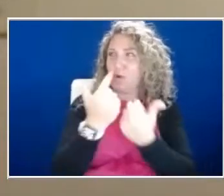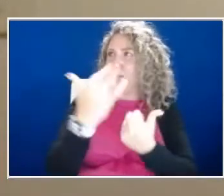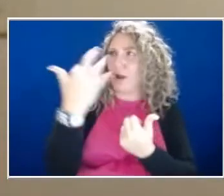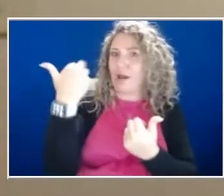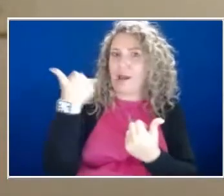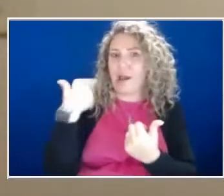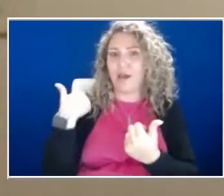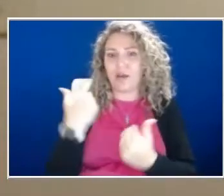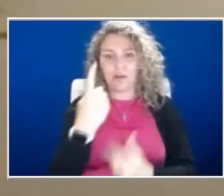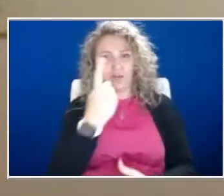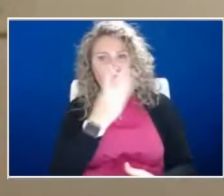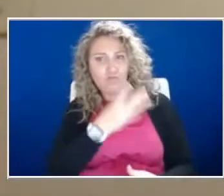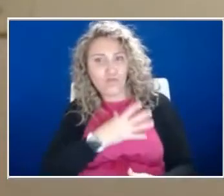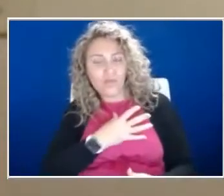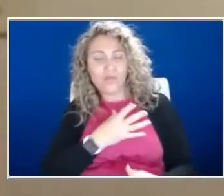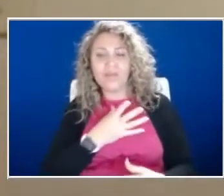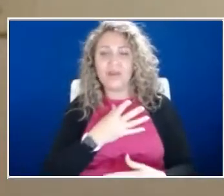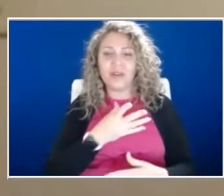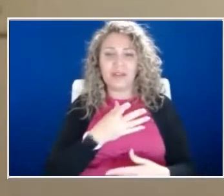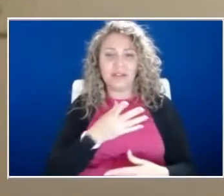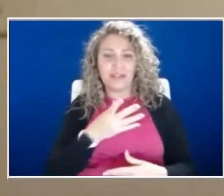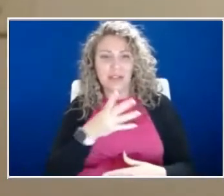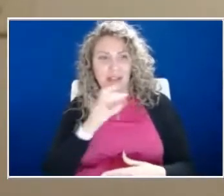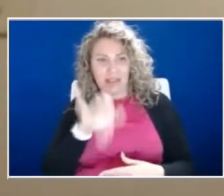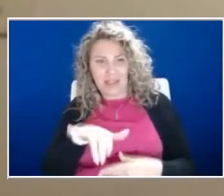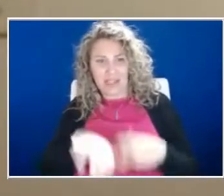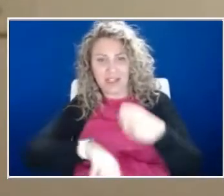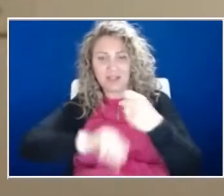of the ladies in the support group always said to